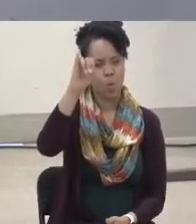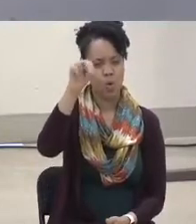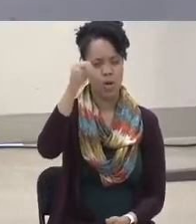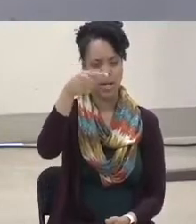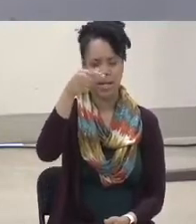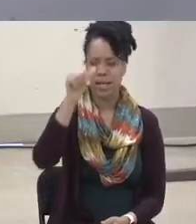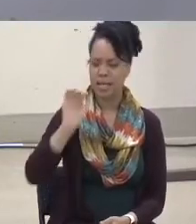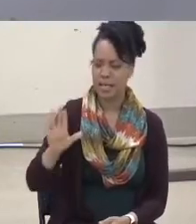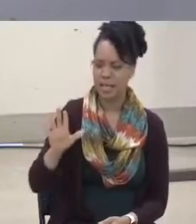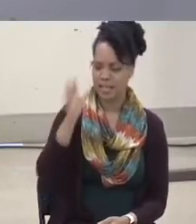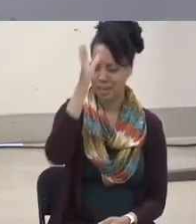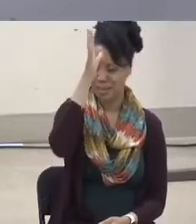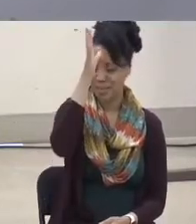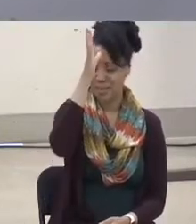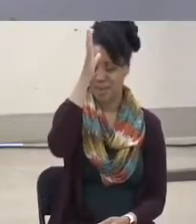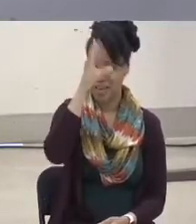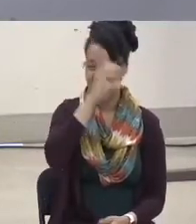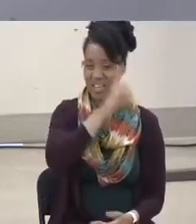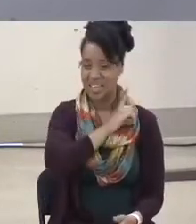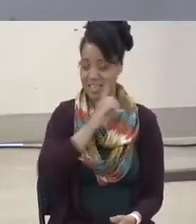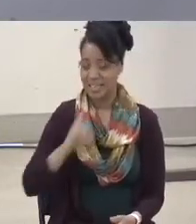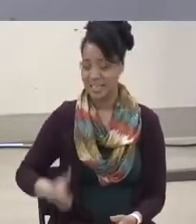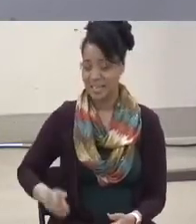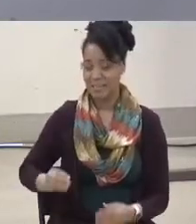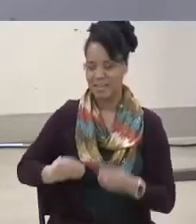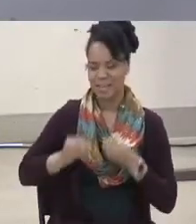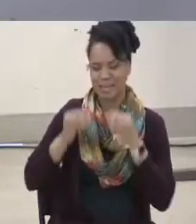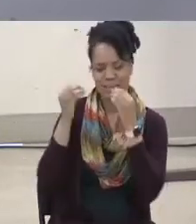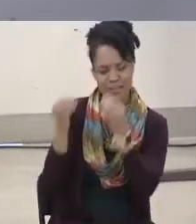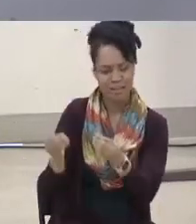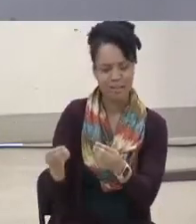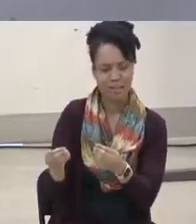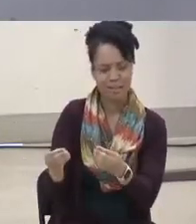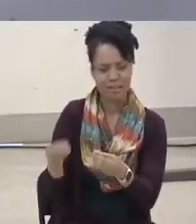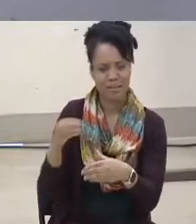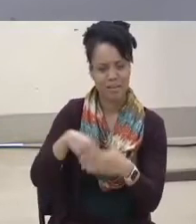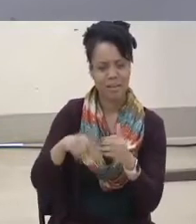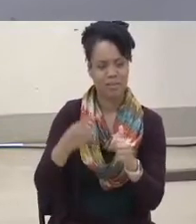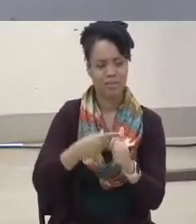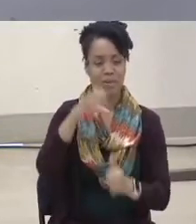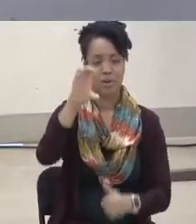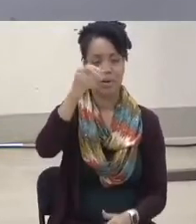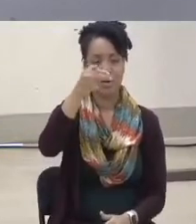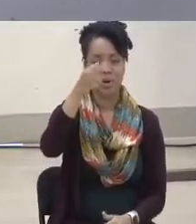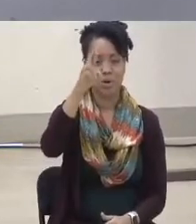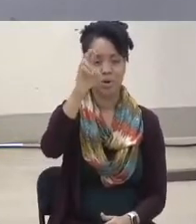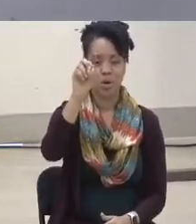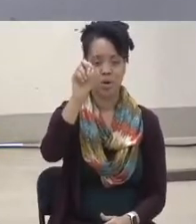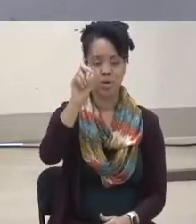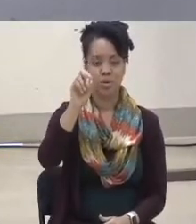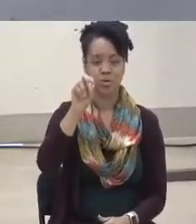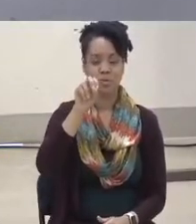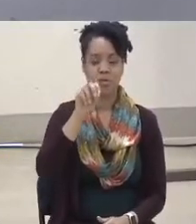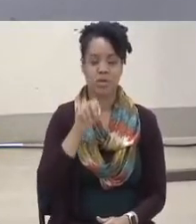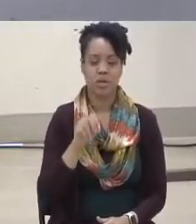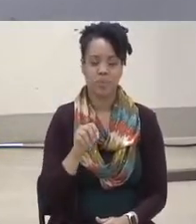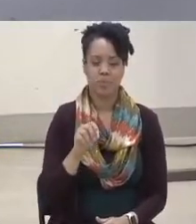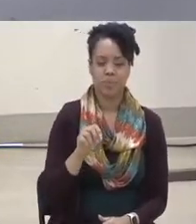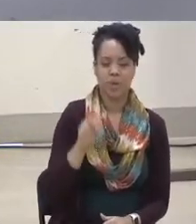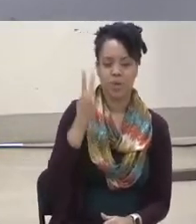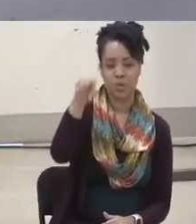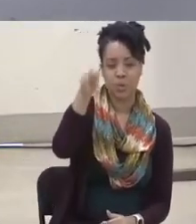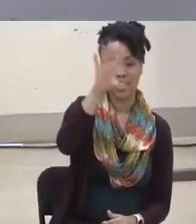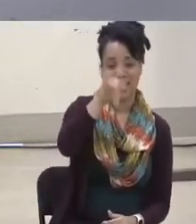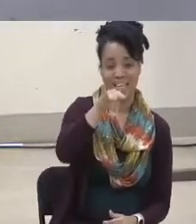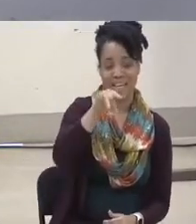hecho, esta es la advertencia que le dio su padre David a Salomón. in 1 Chronicles 28, verse 9. En Primera de